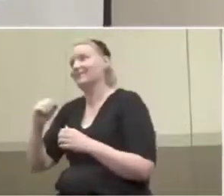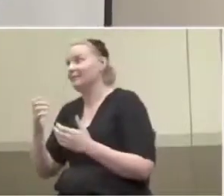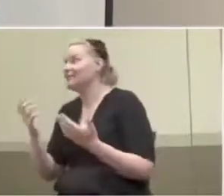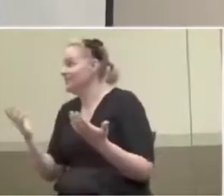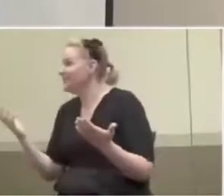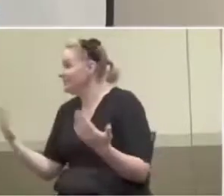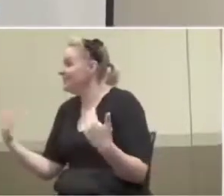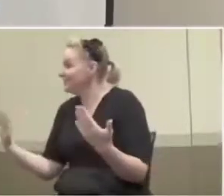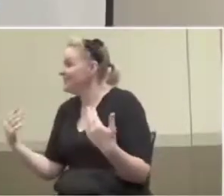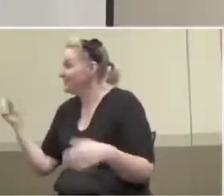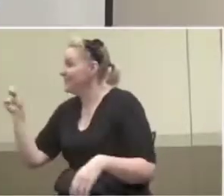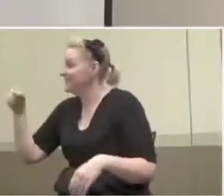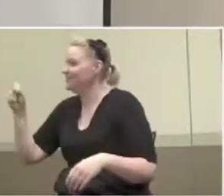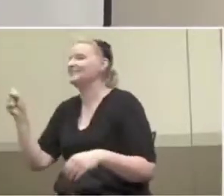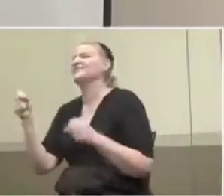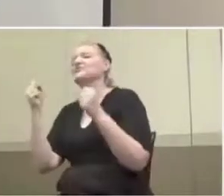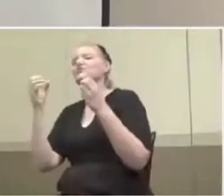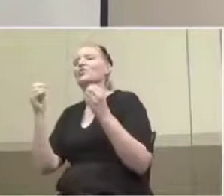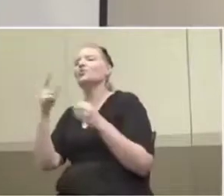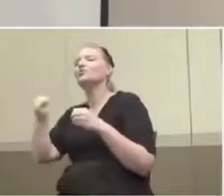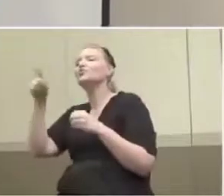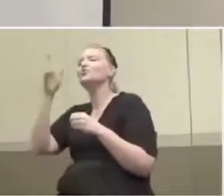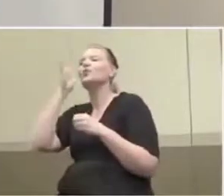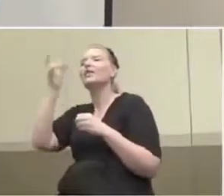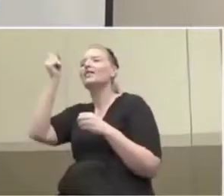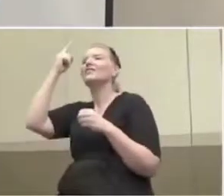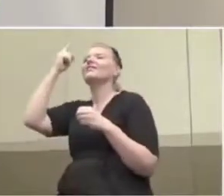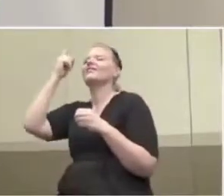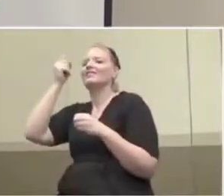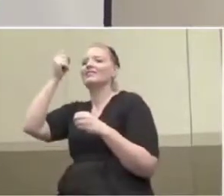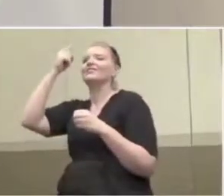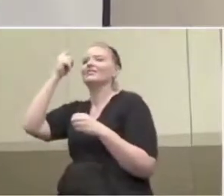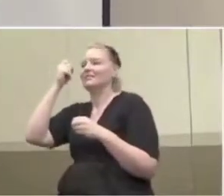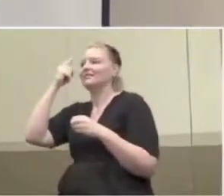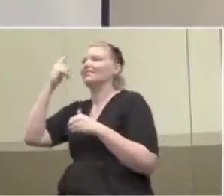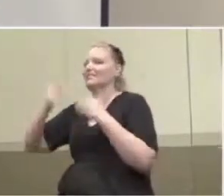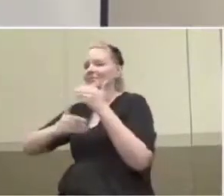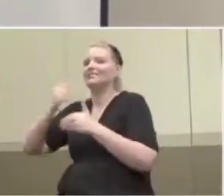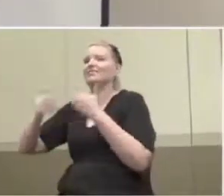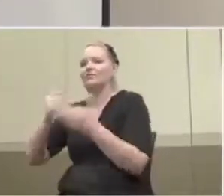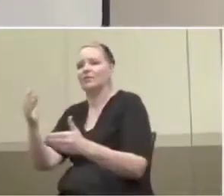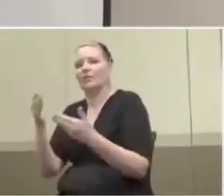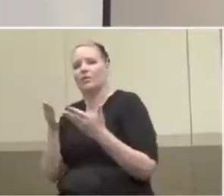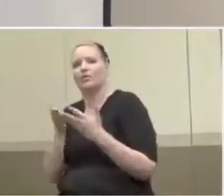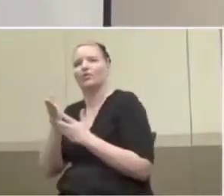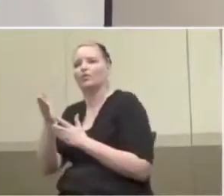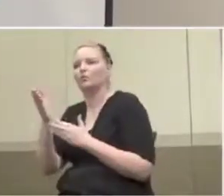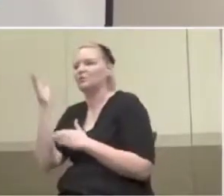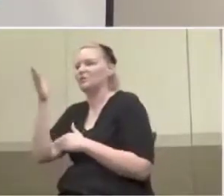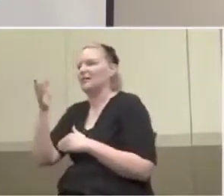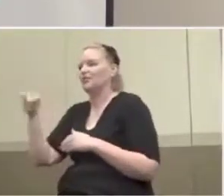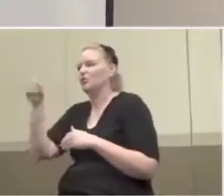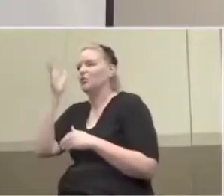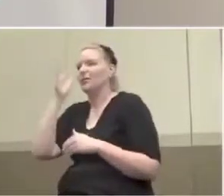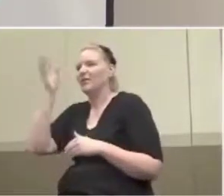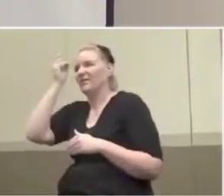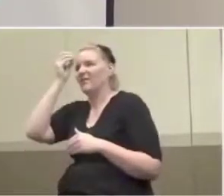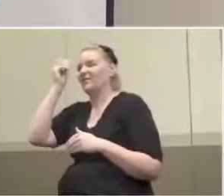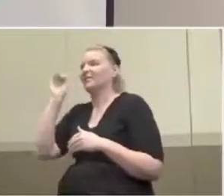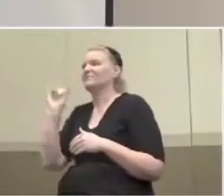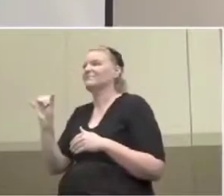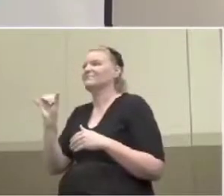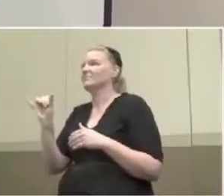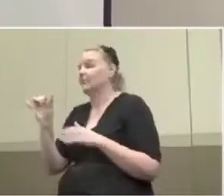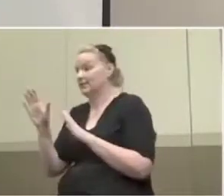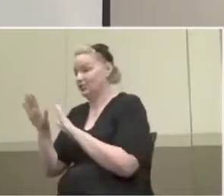Yeah, okay. So some light bulbs are going to go off for you today. As we go through today's presentation, you're going to start thinking not only about that